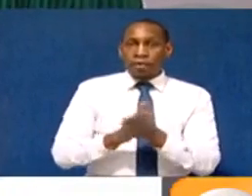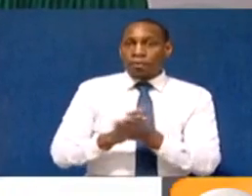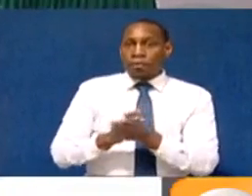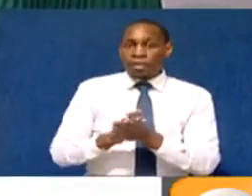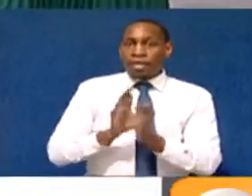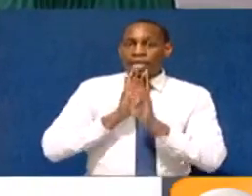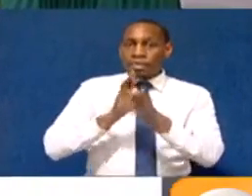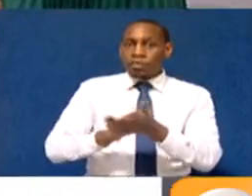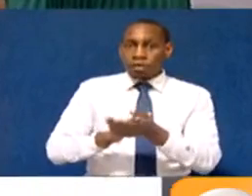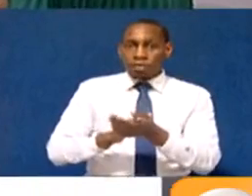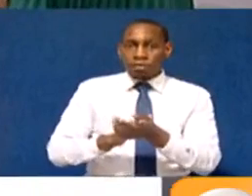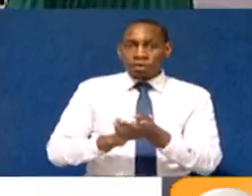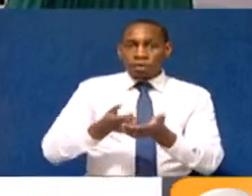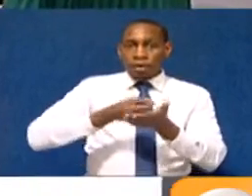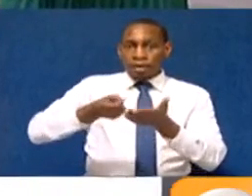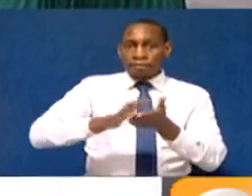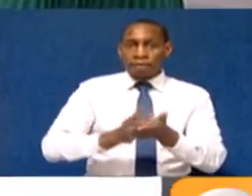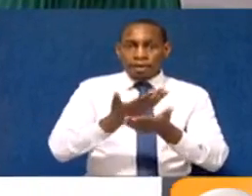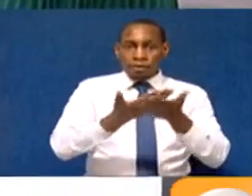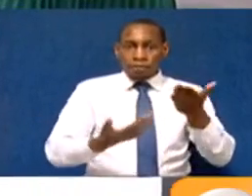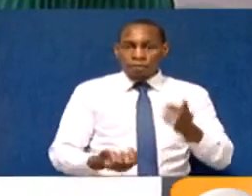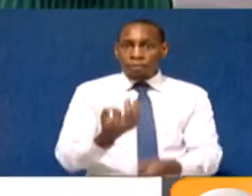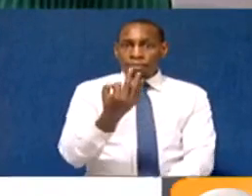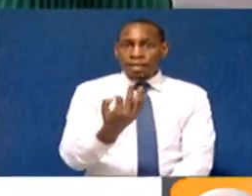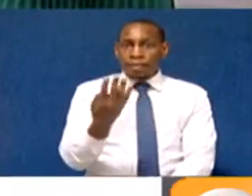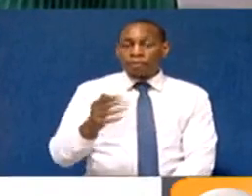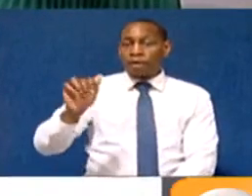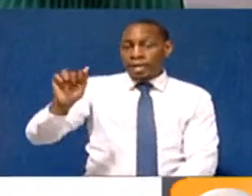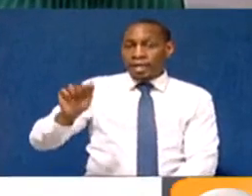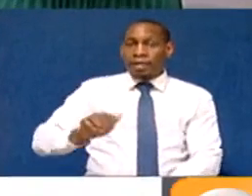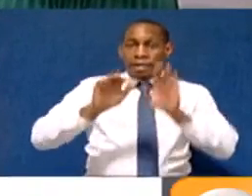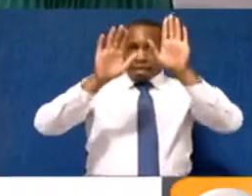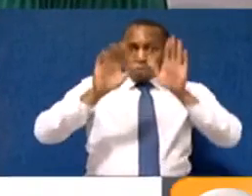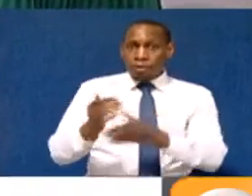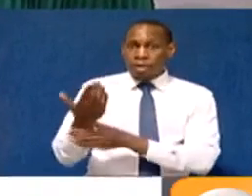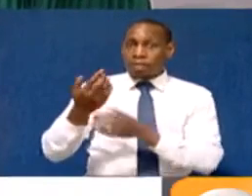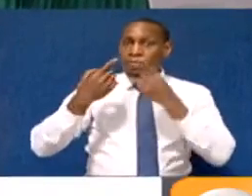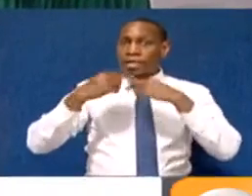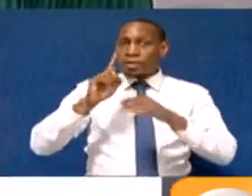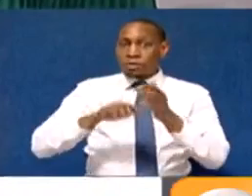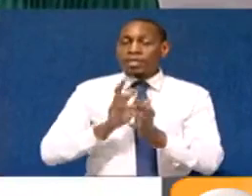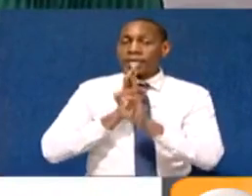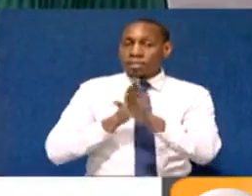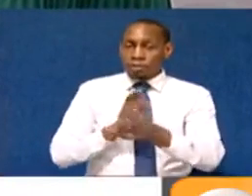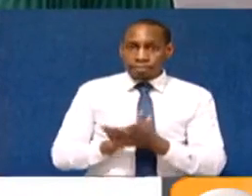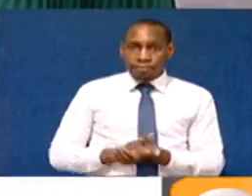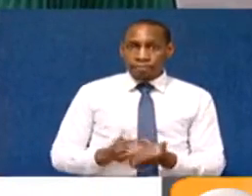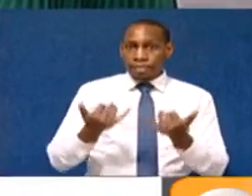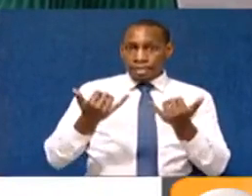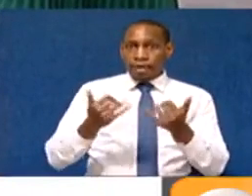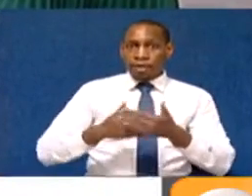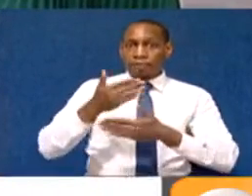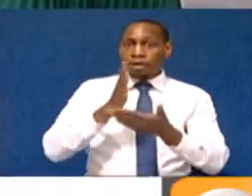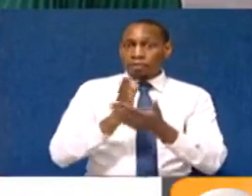those results in Form 34A, which is a statutory document that declares the results. Now,